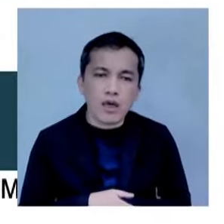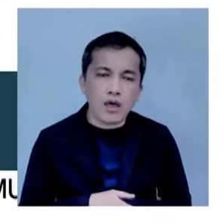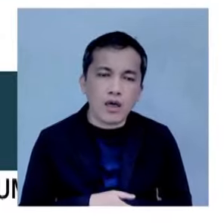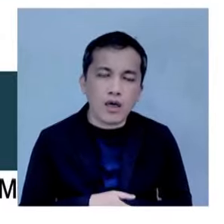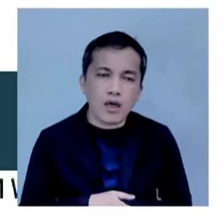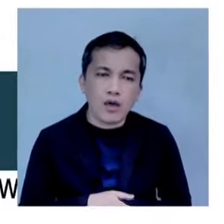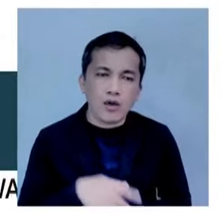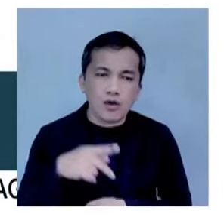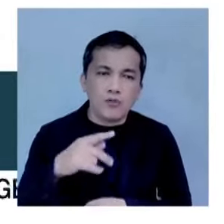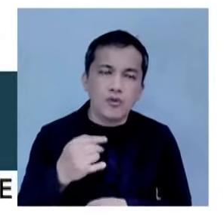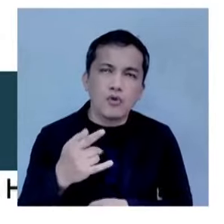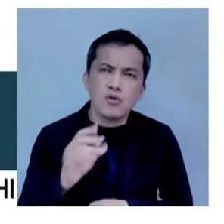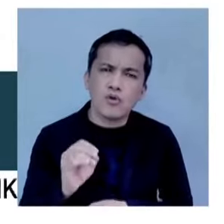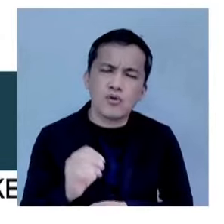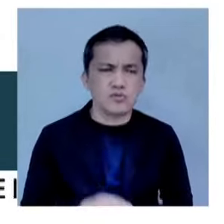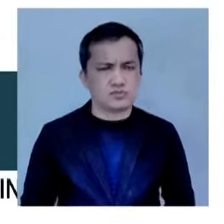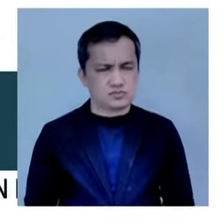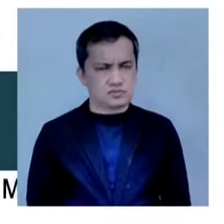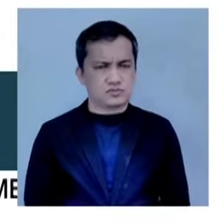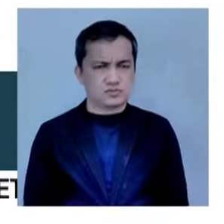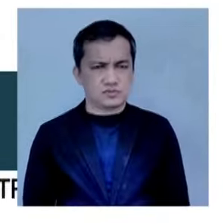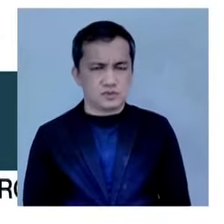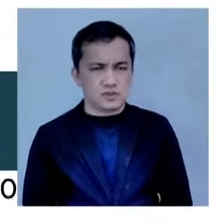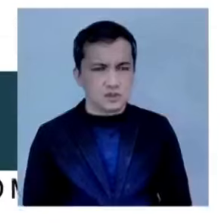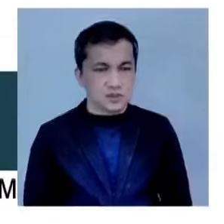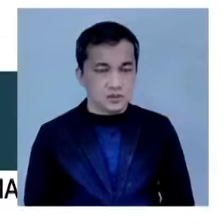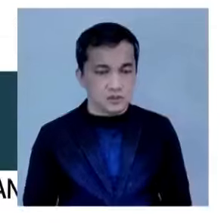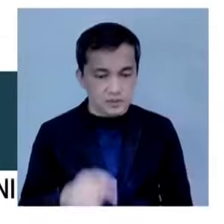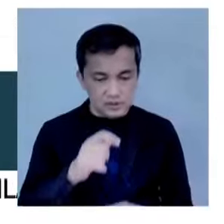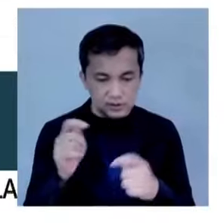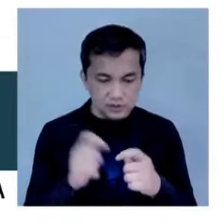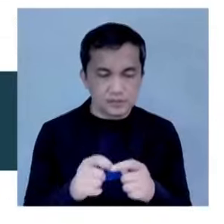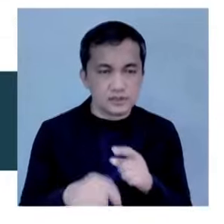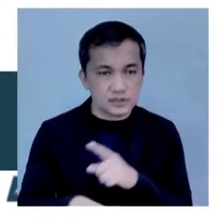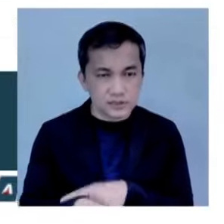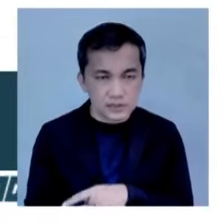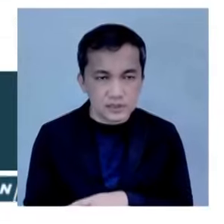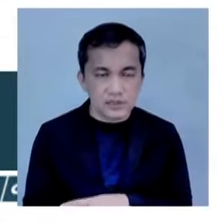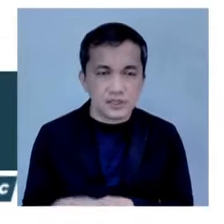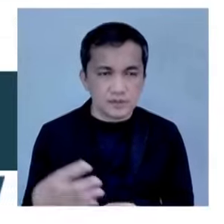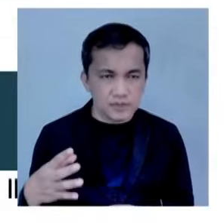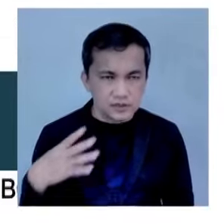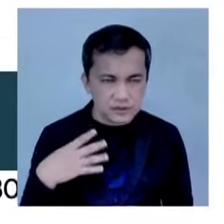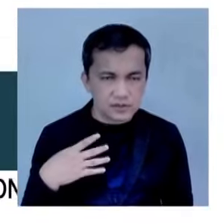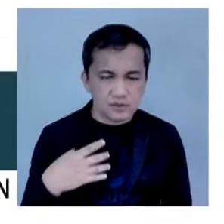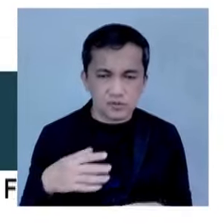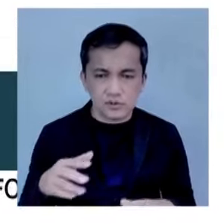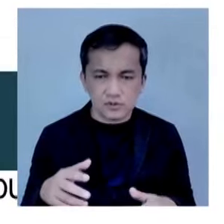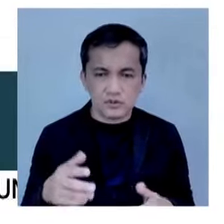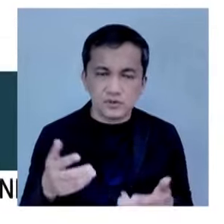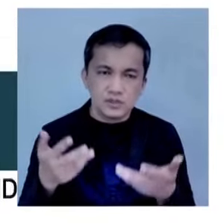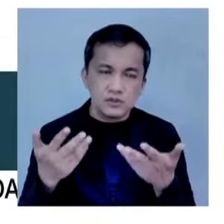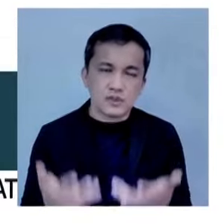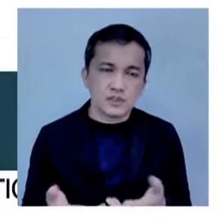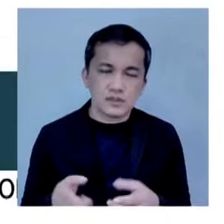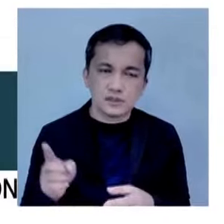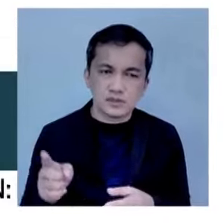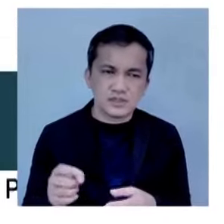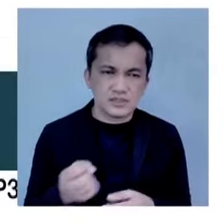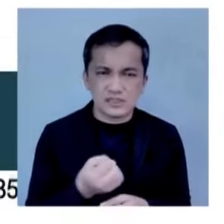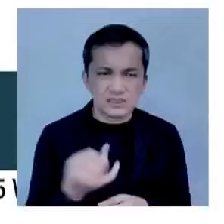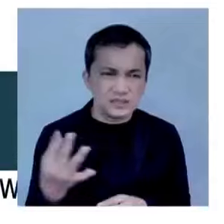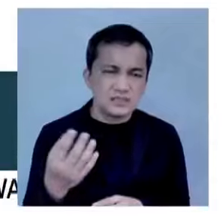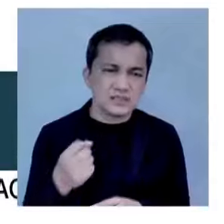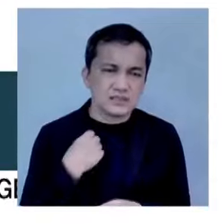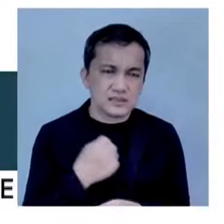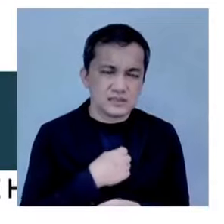sa POGO? Okay, kung merong timing siyang hinihintay or meron pa siyang tinitimbang, pero ilang Senate